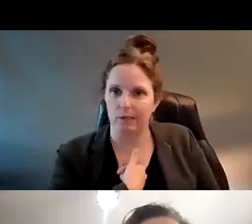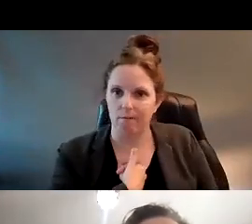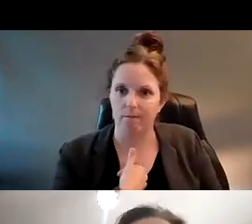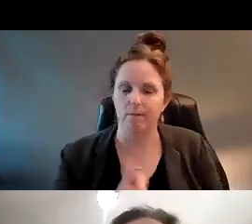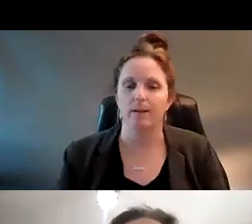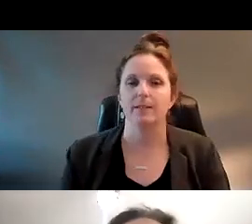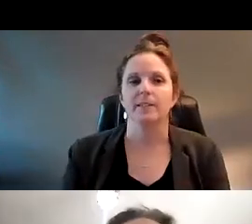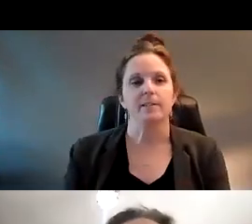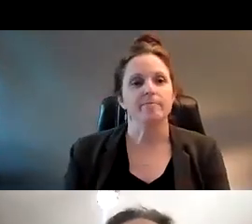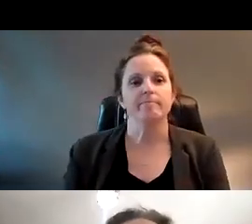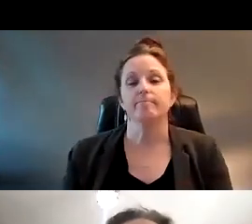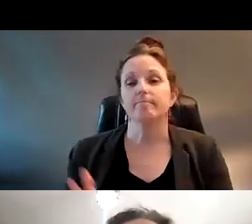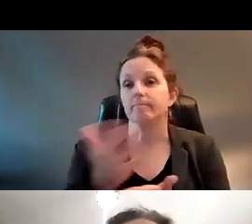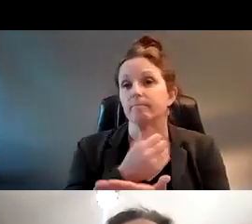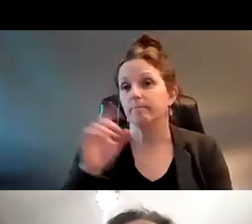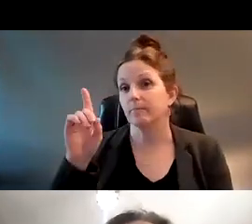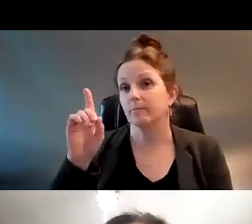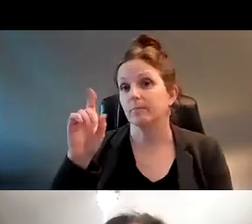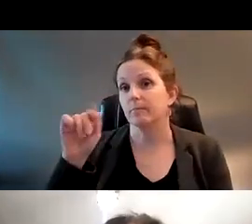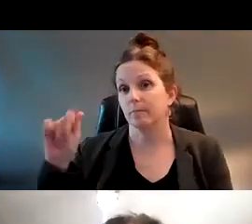we collected some data while we were,